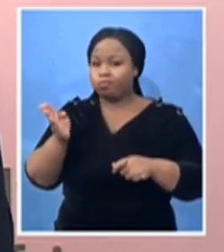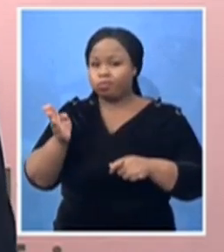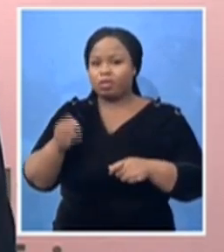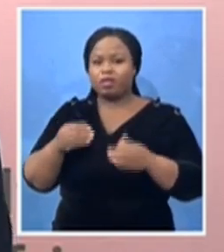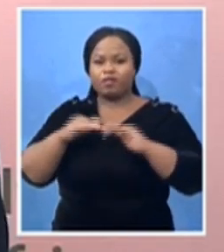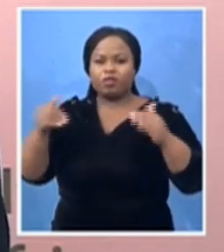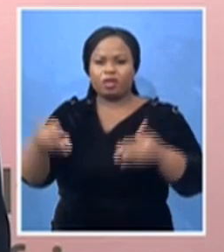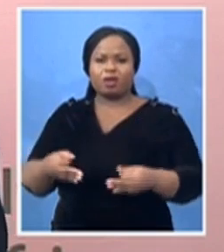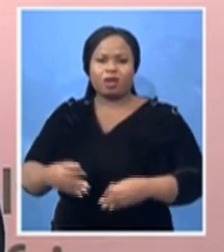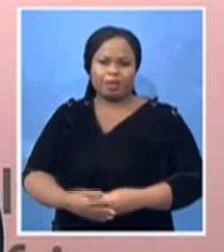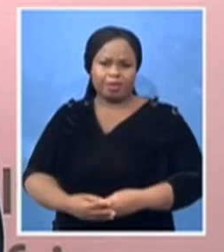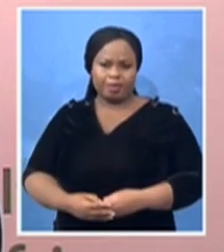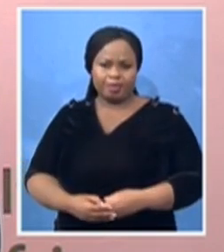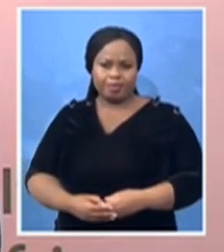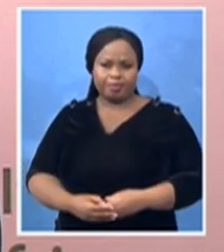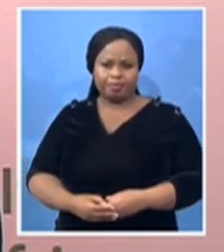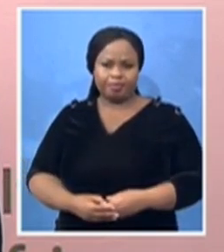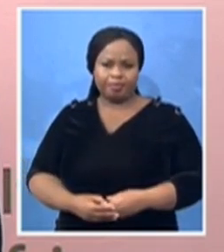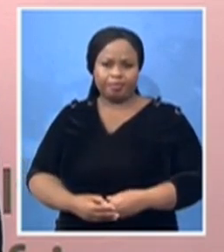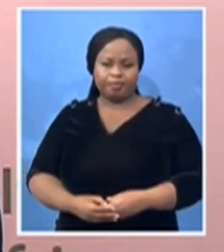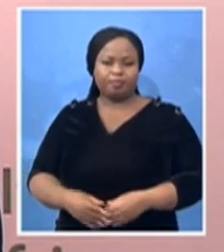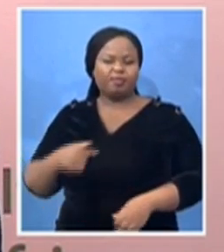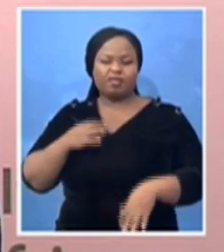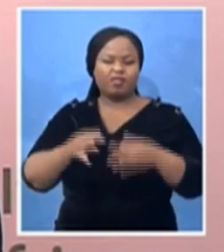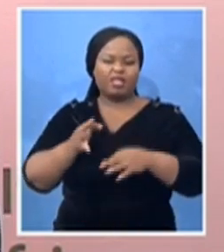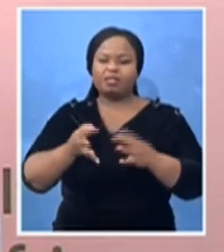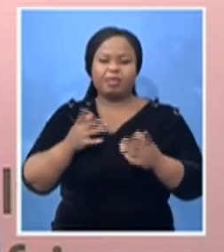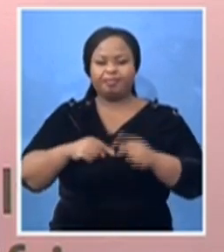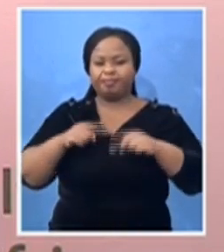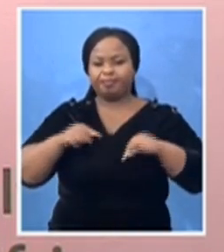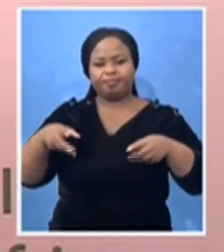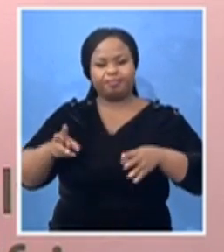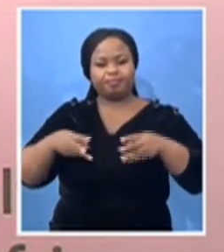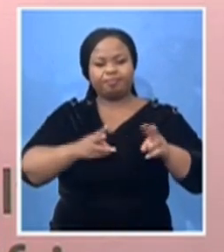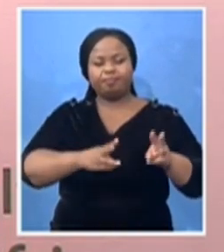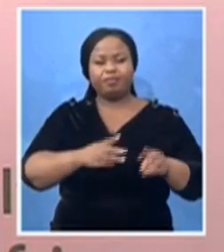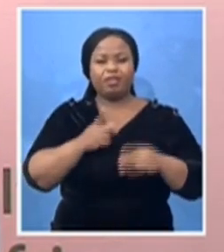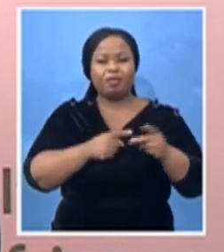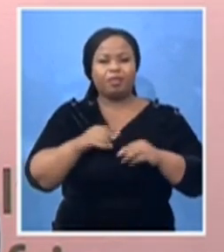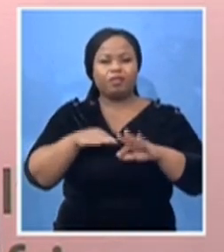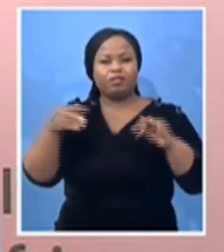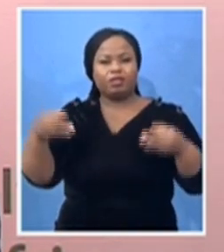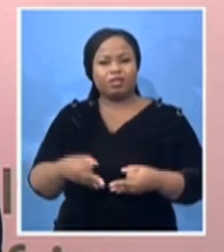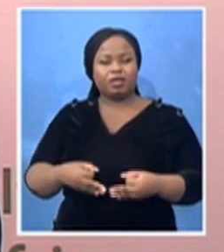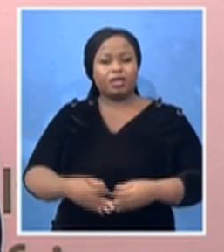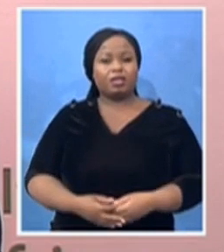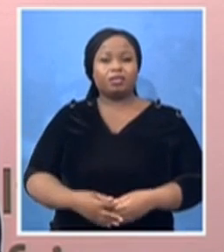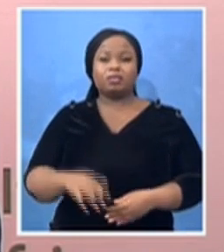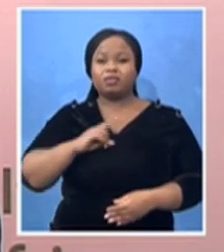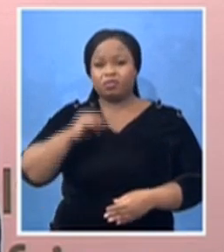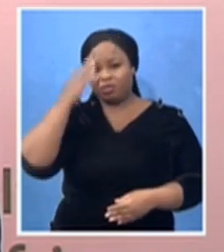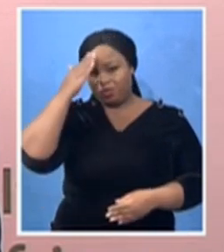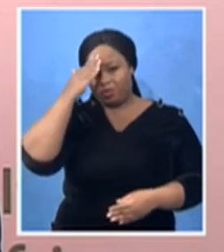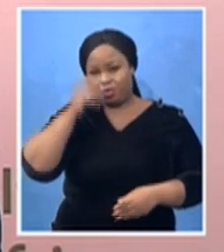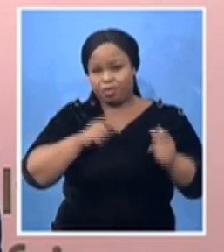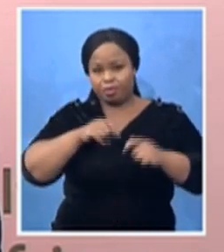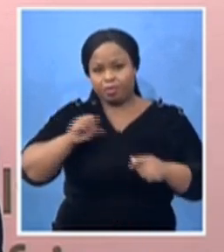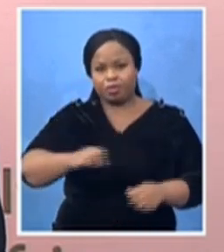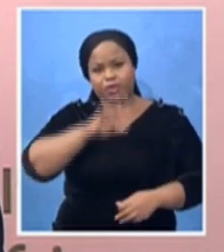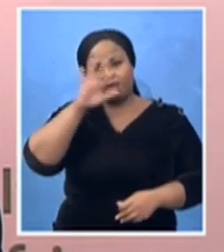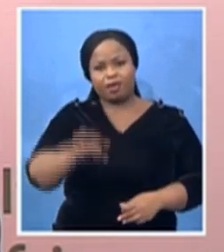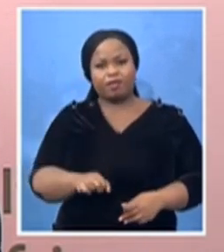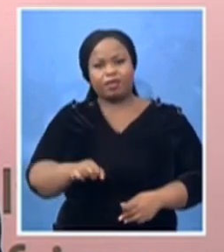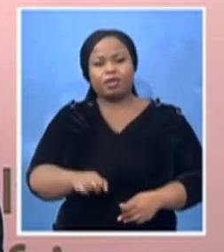explain a number of things in relation to the funerals, and if you know people of South Africa and people in Africa in general,